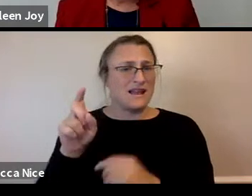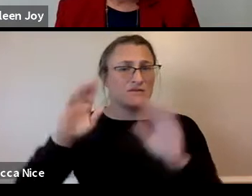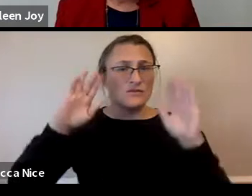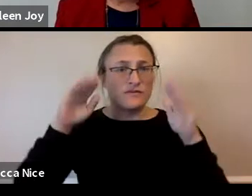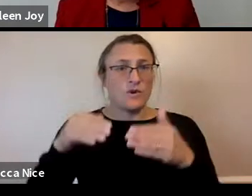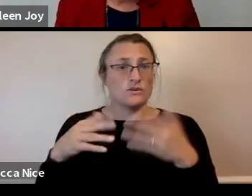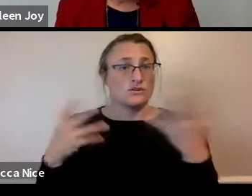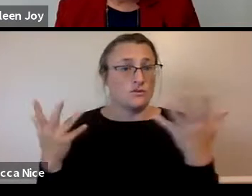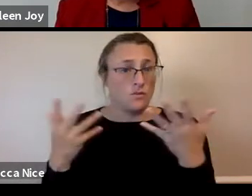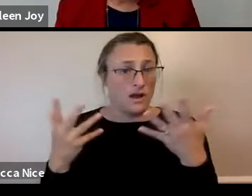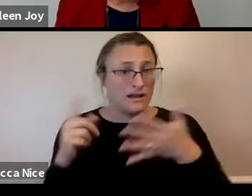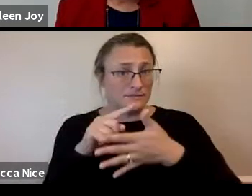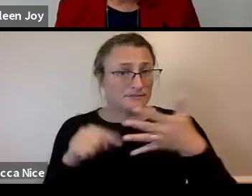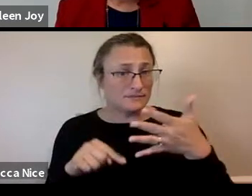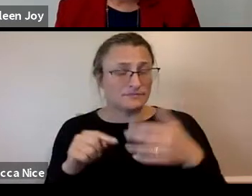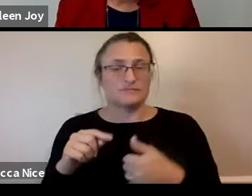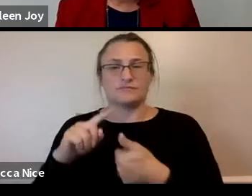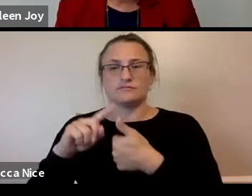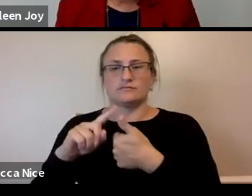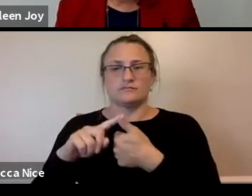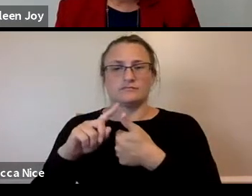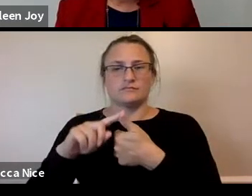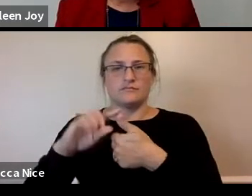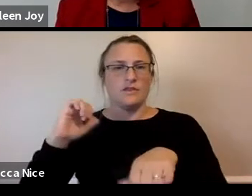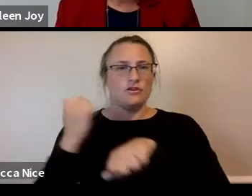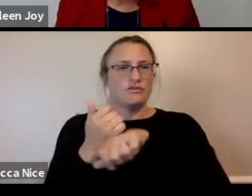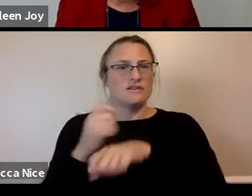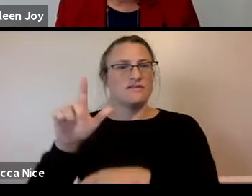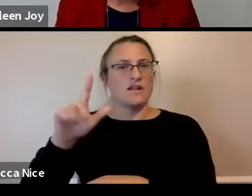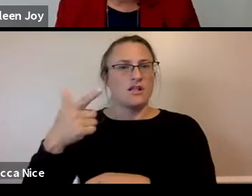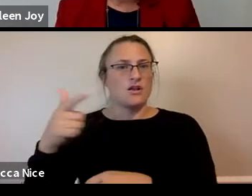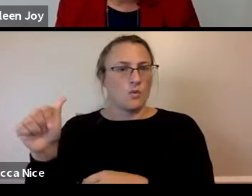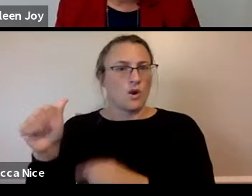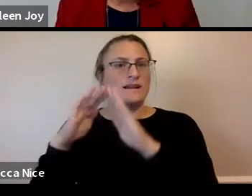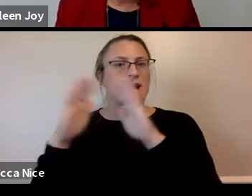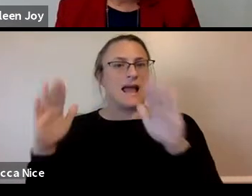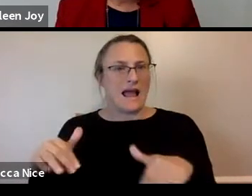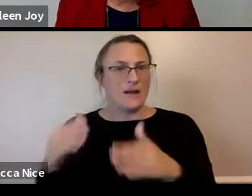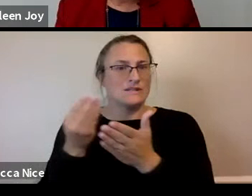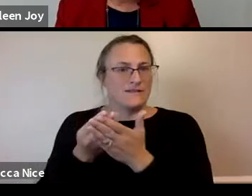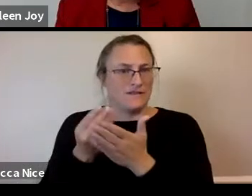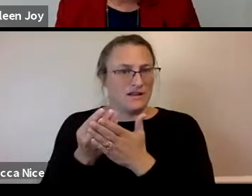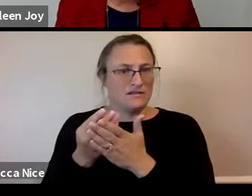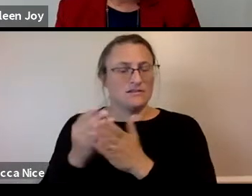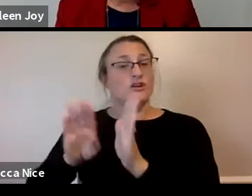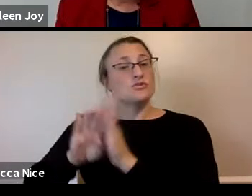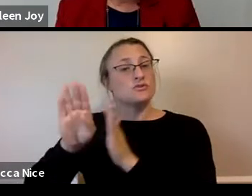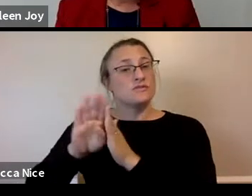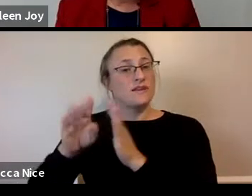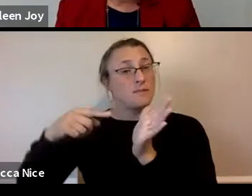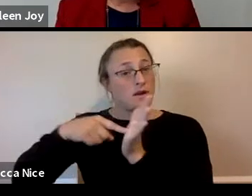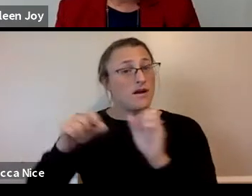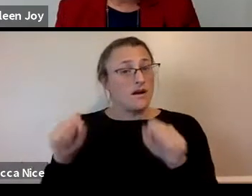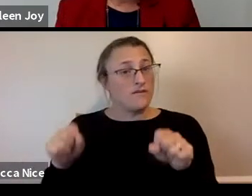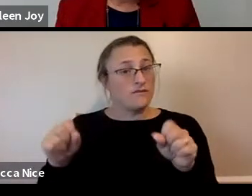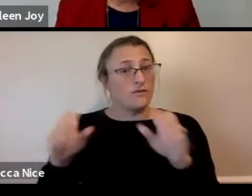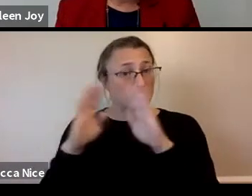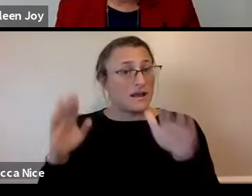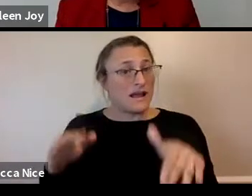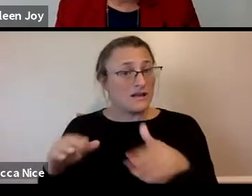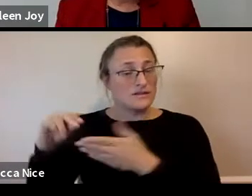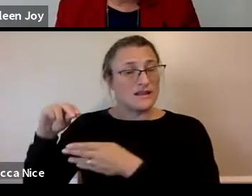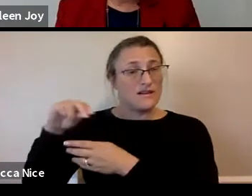following: the creation of the LaGuardia Housing Fund to develop affordable housing and fund it